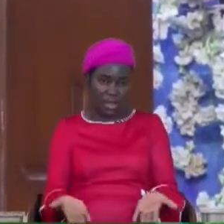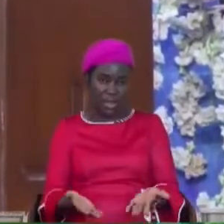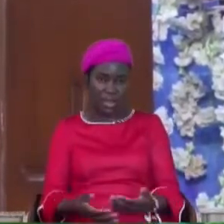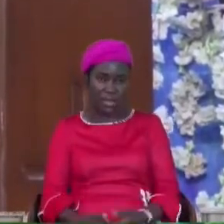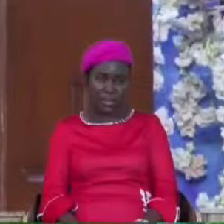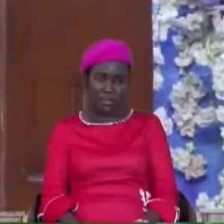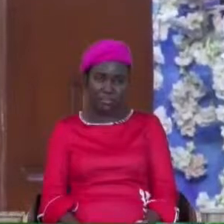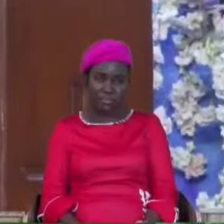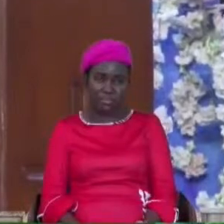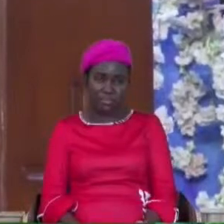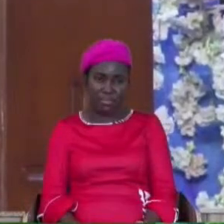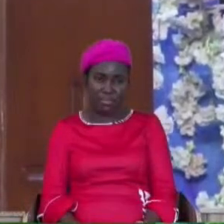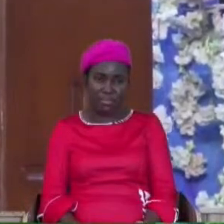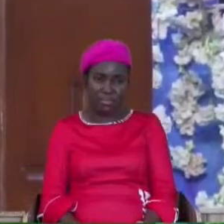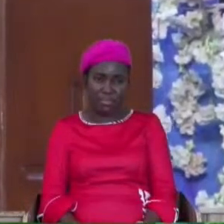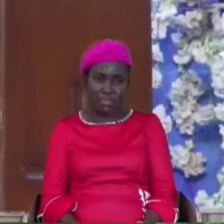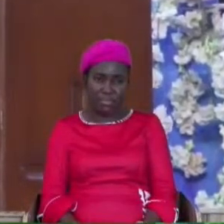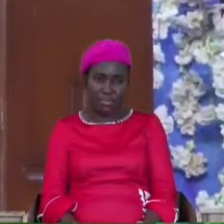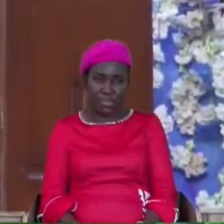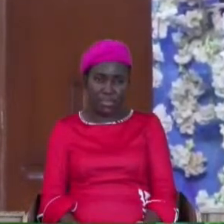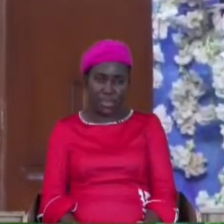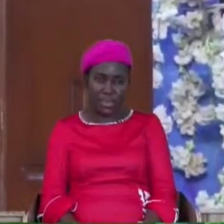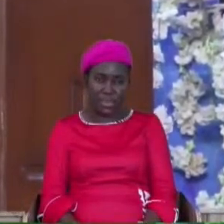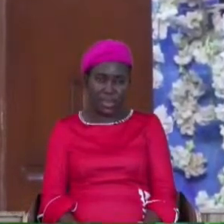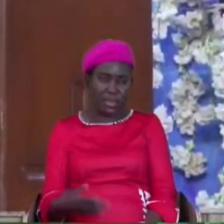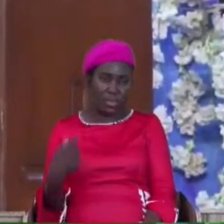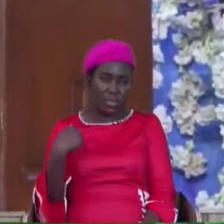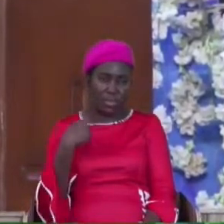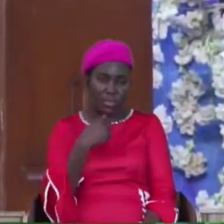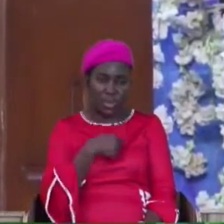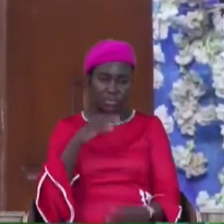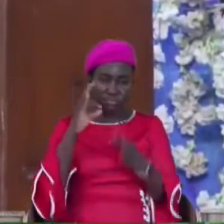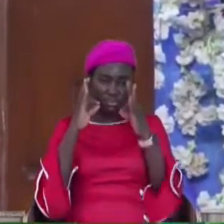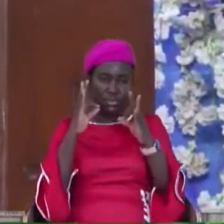So we ministered gospel to her.